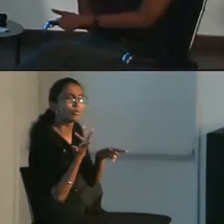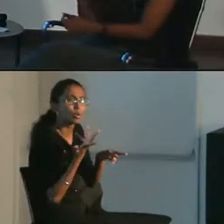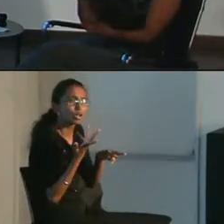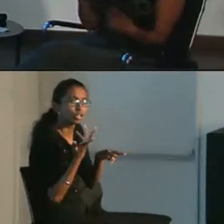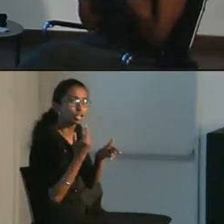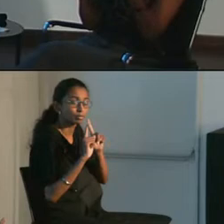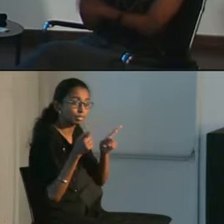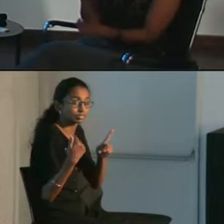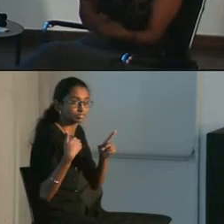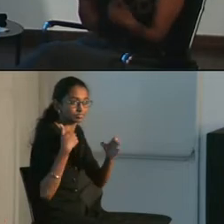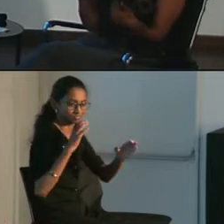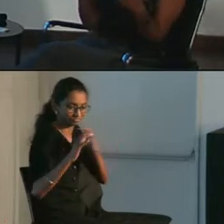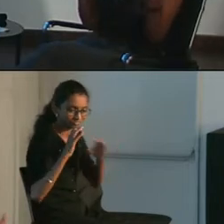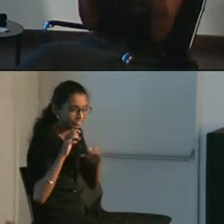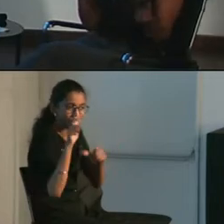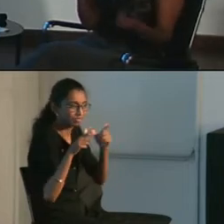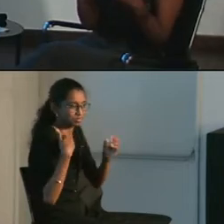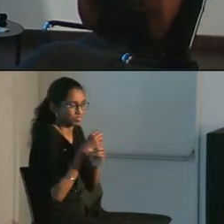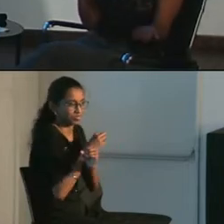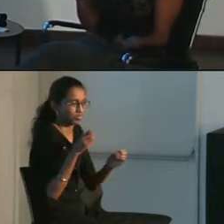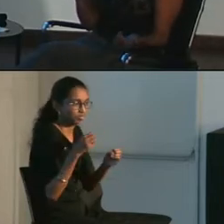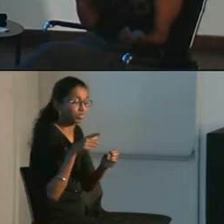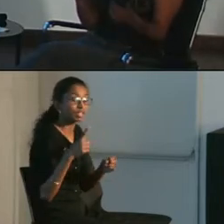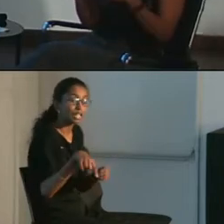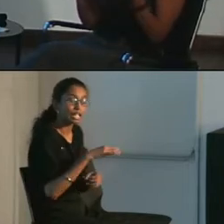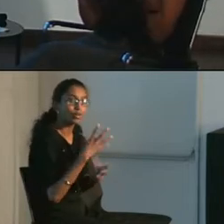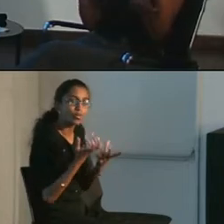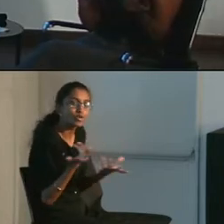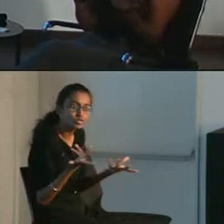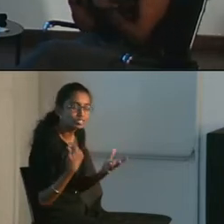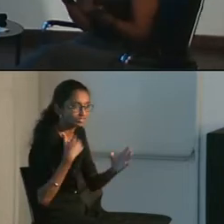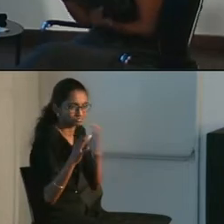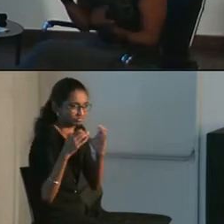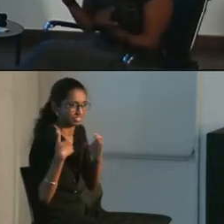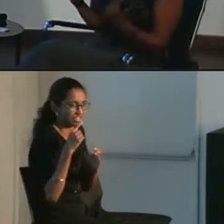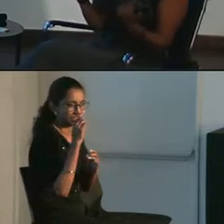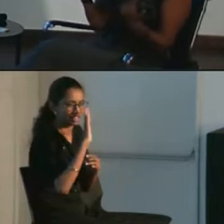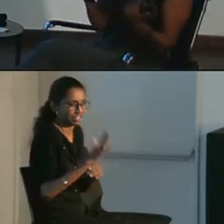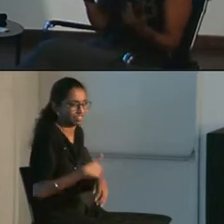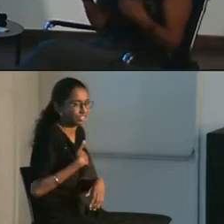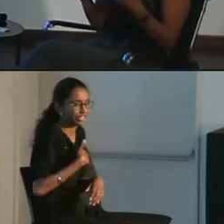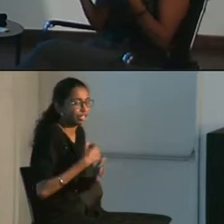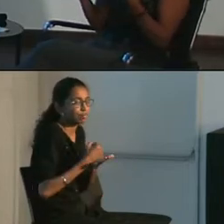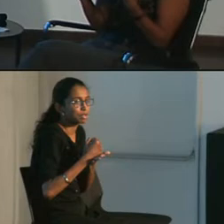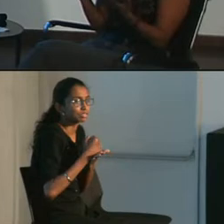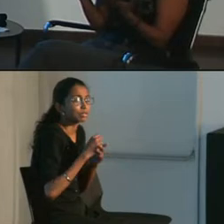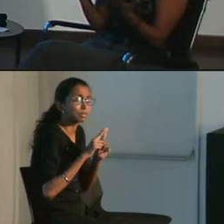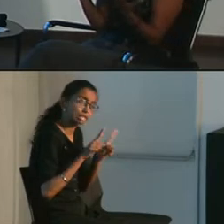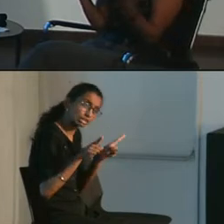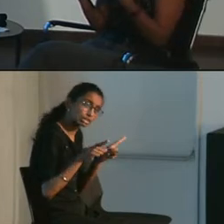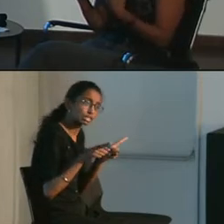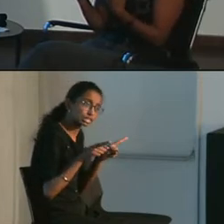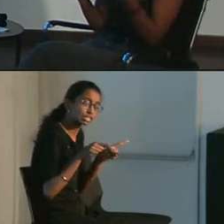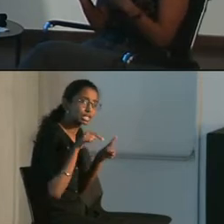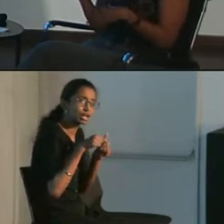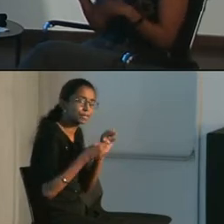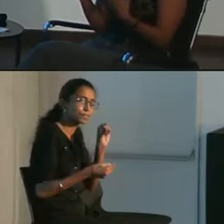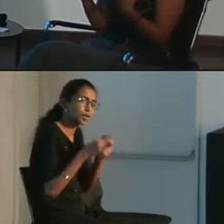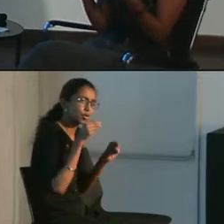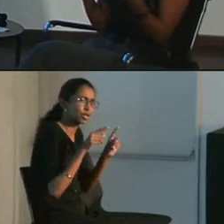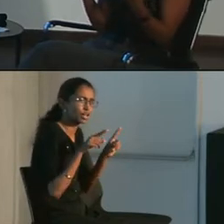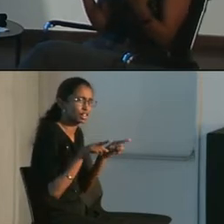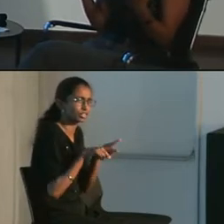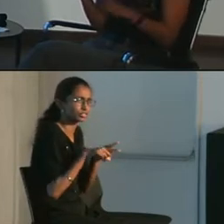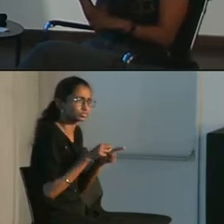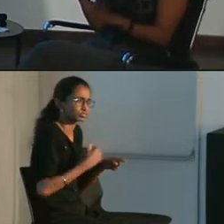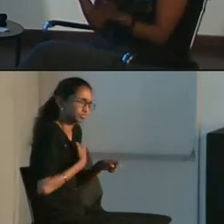these conversations or talk to people about what is it they want to do. That's not the kind of practice that I have. But it's more of an introspective